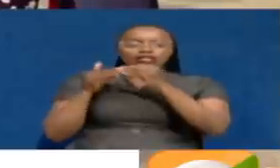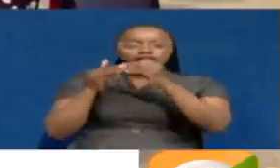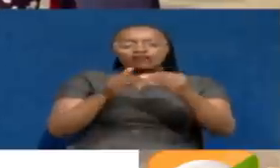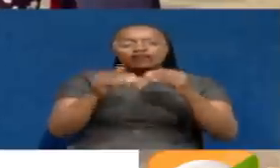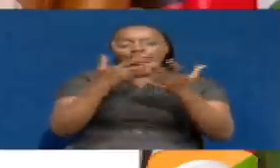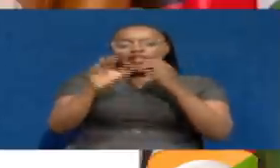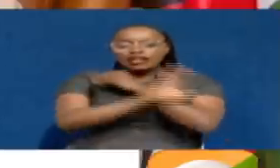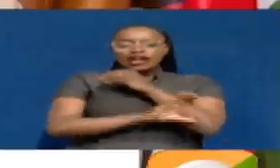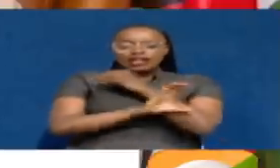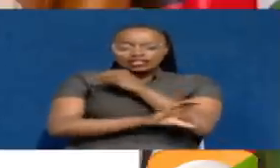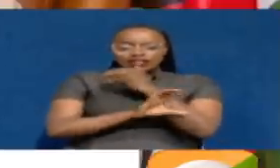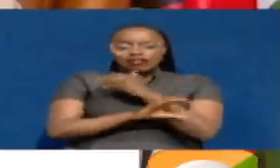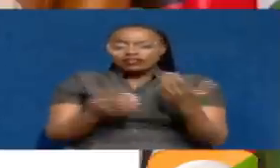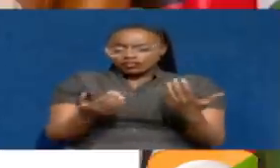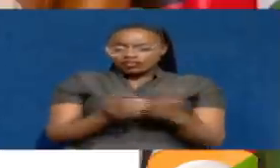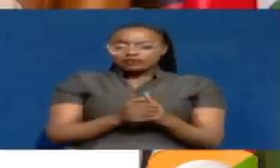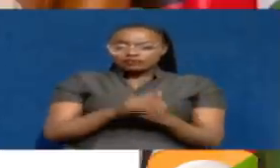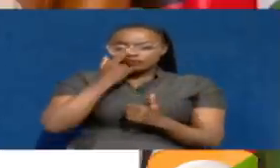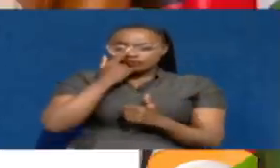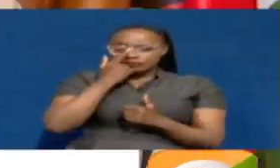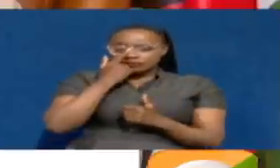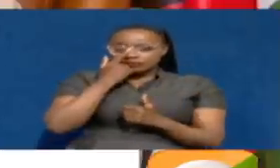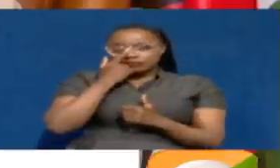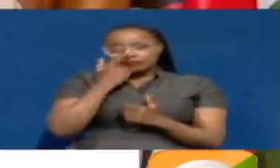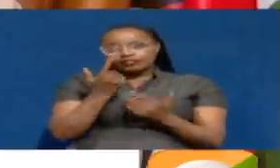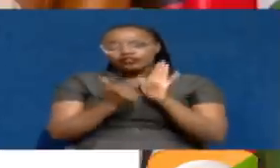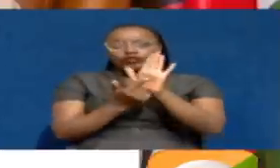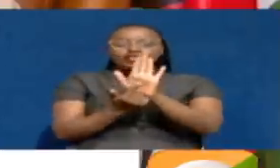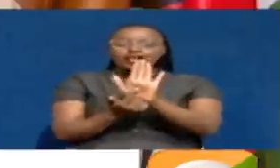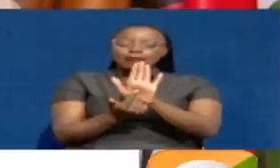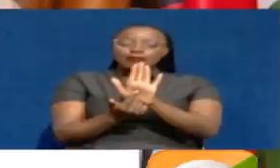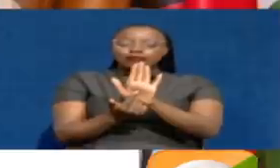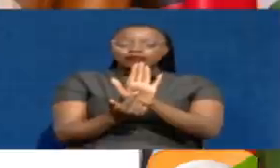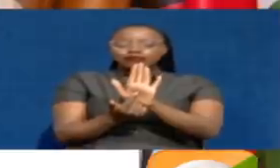in a country. Okay, when, for example,